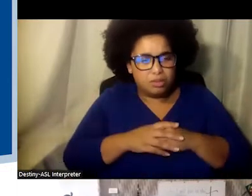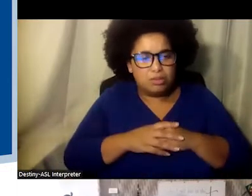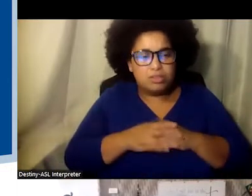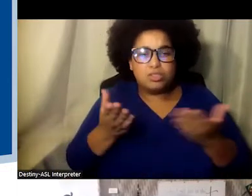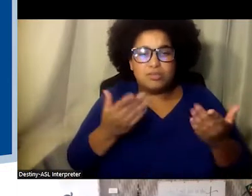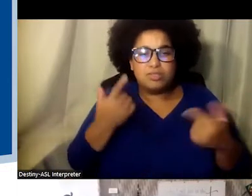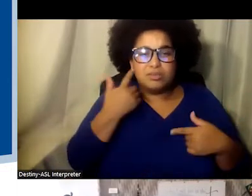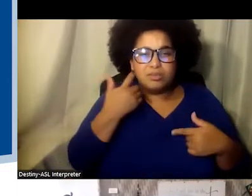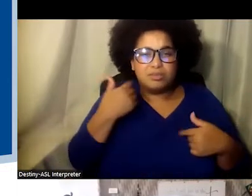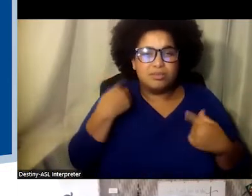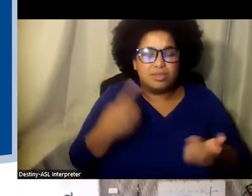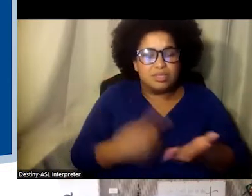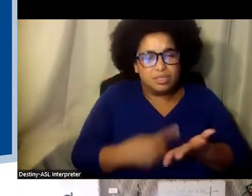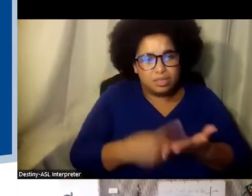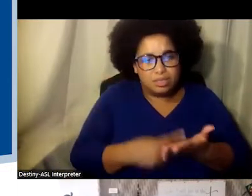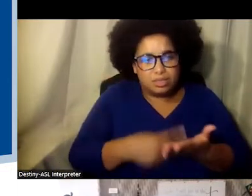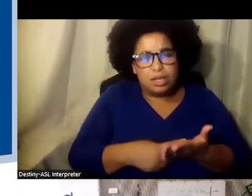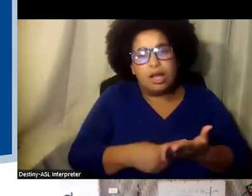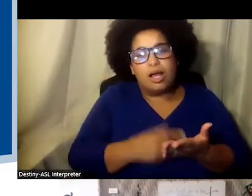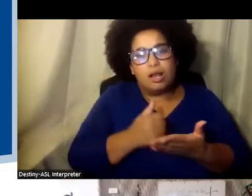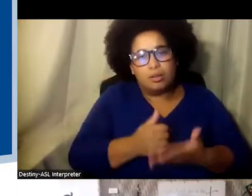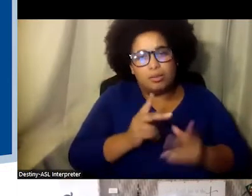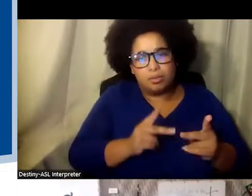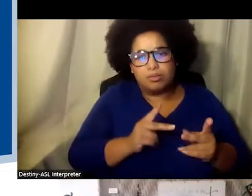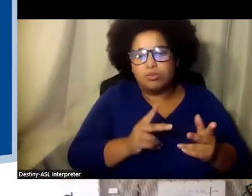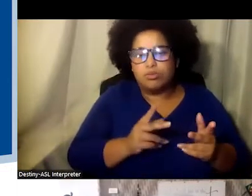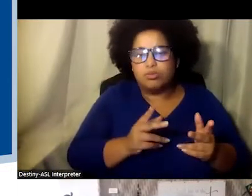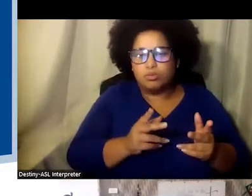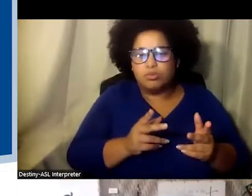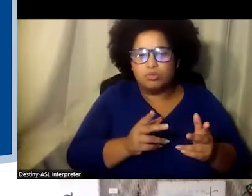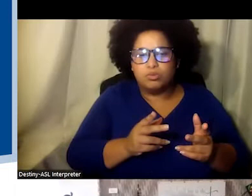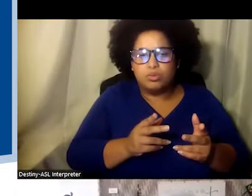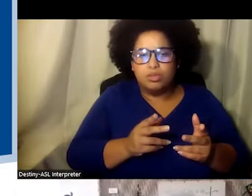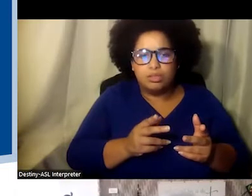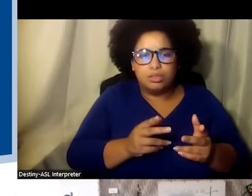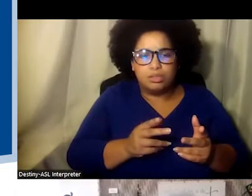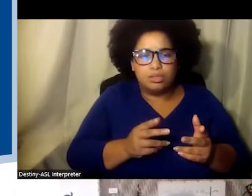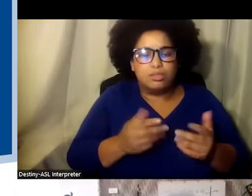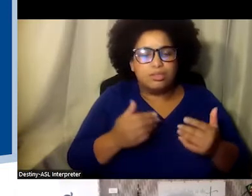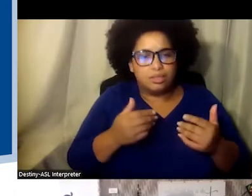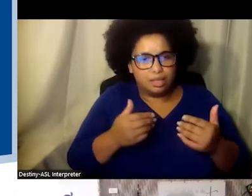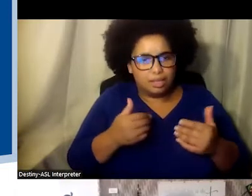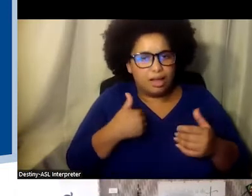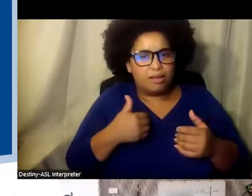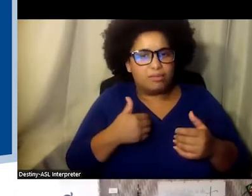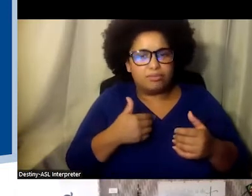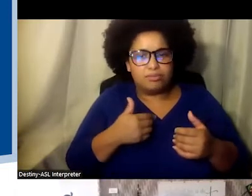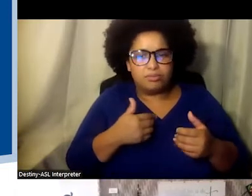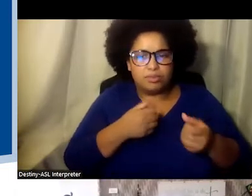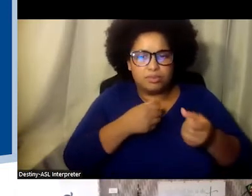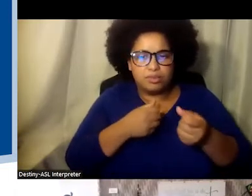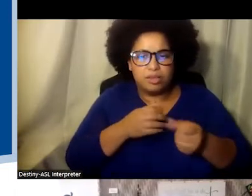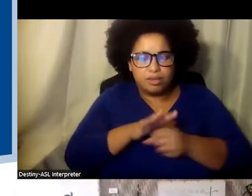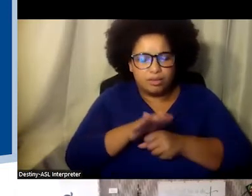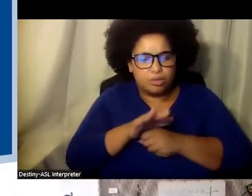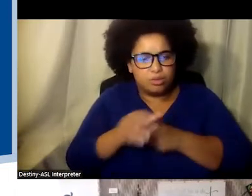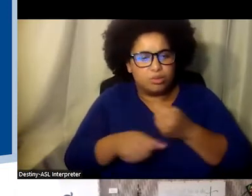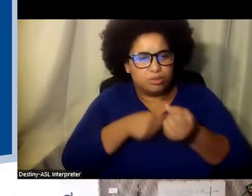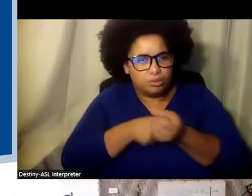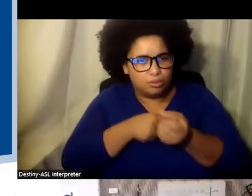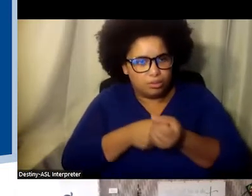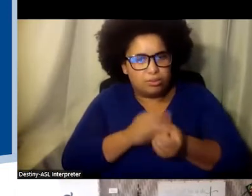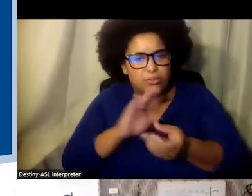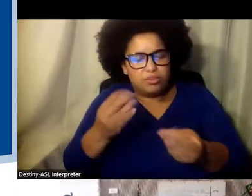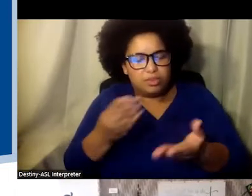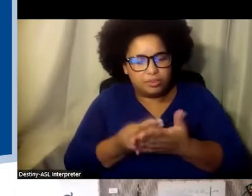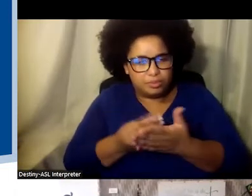far and getting us to where we are in a place where we are sufficiently funding these programs and where we include